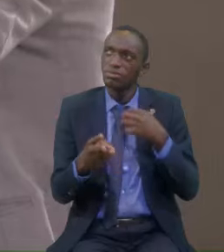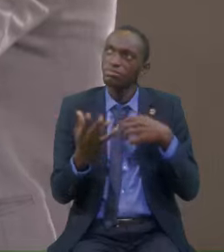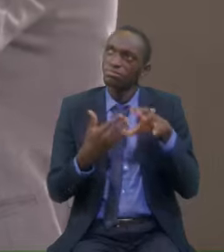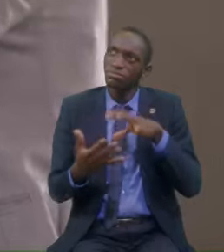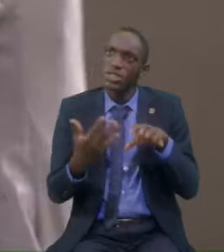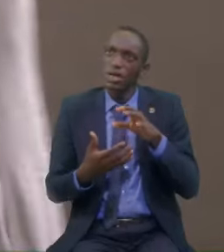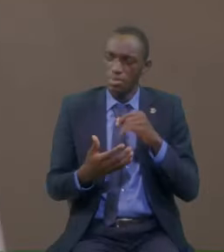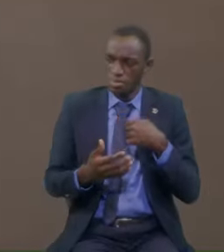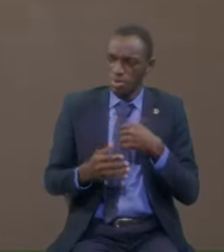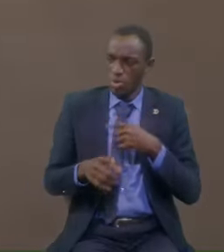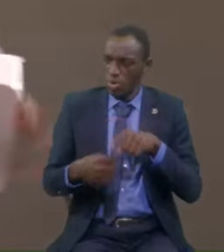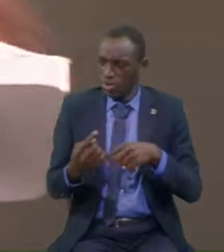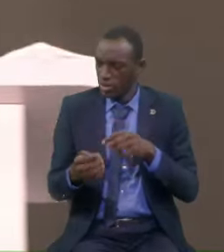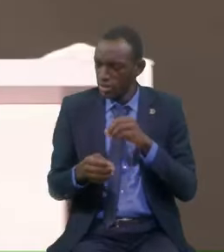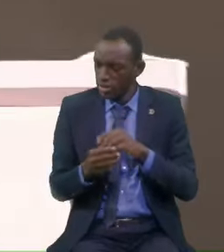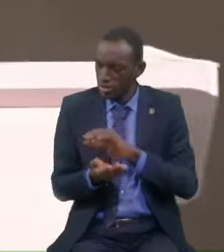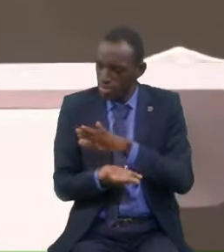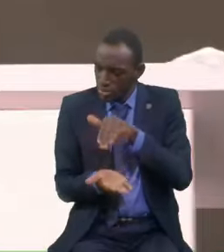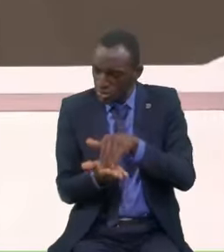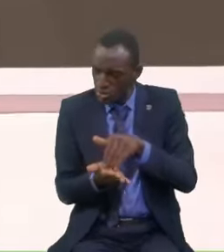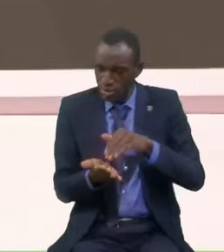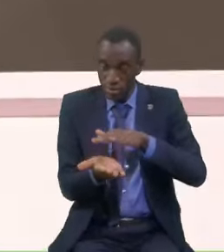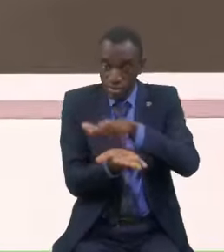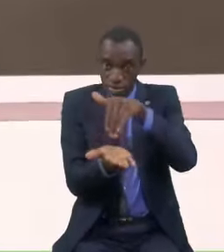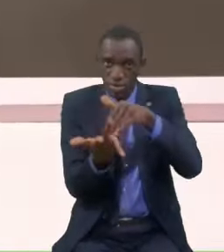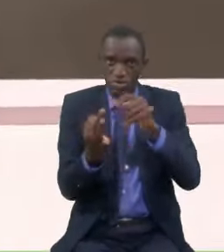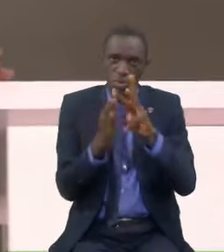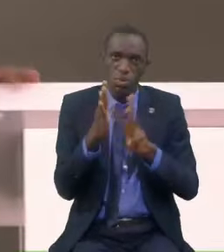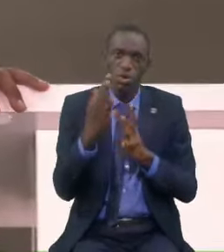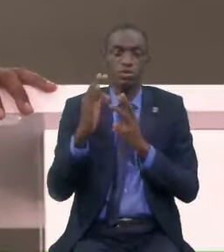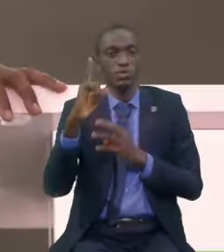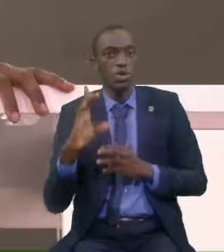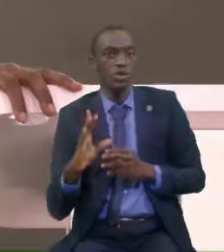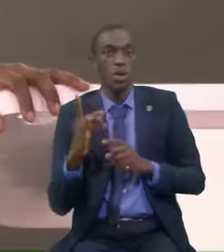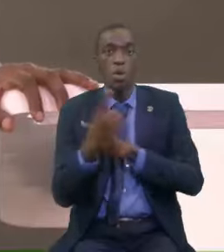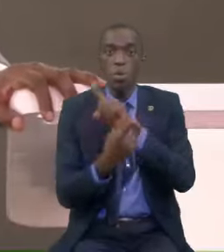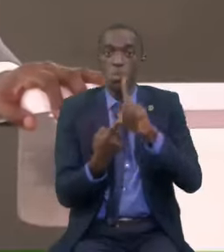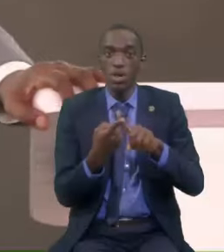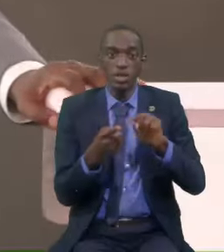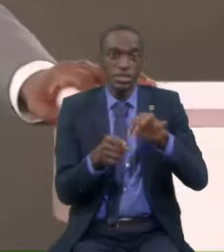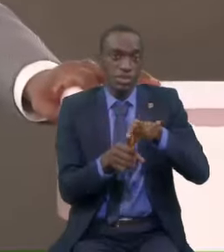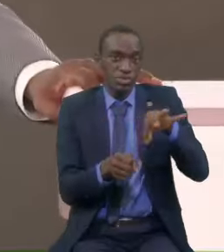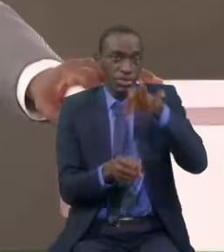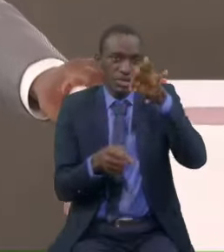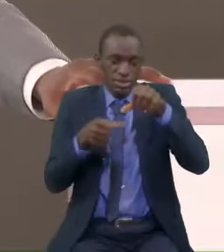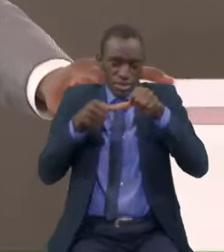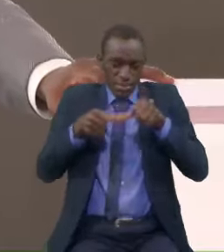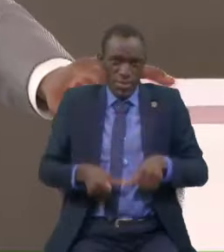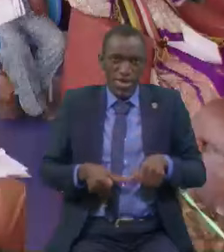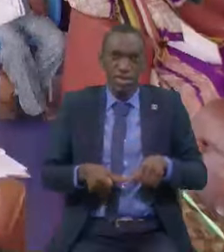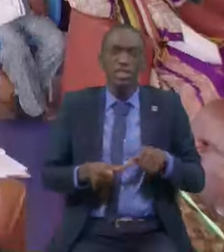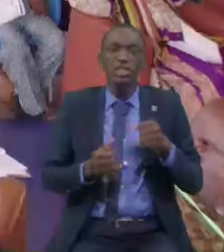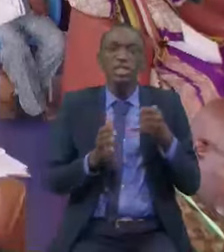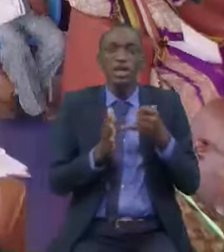of the will of God? When the Spirit abides, it brings abiding peace in your